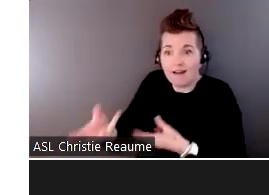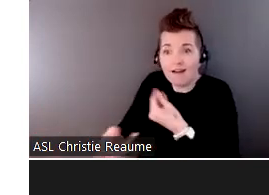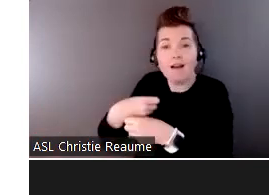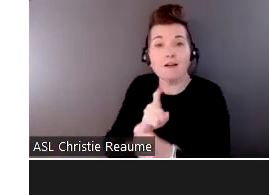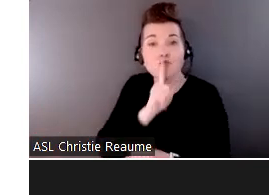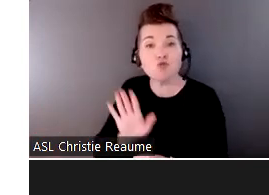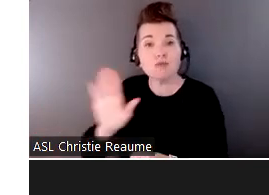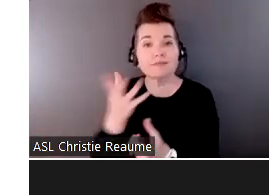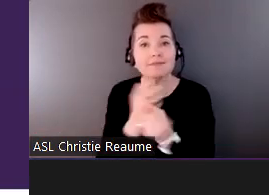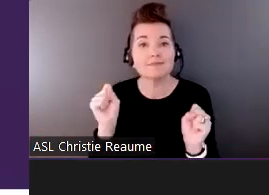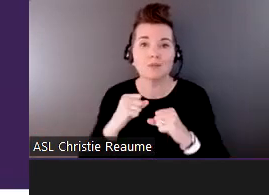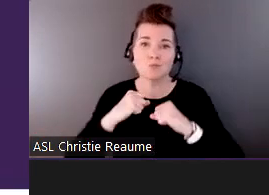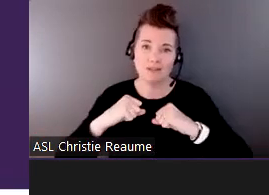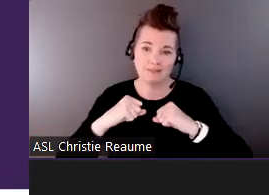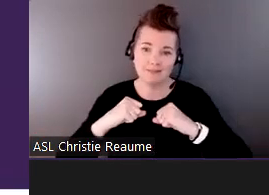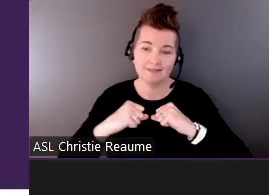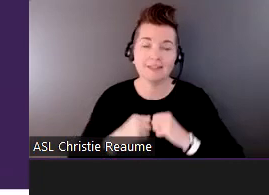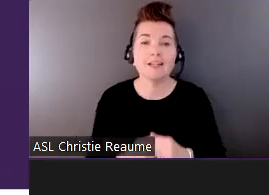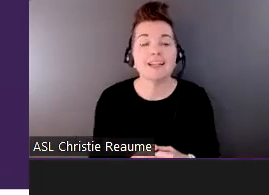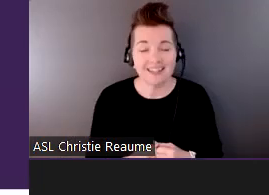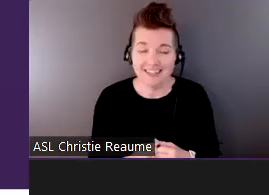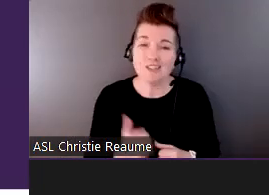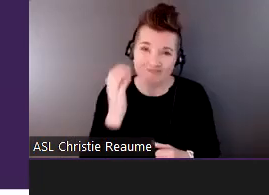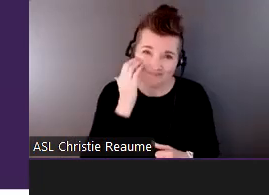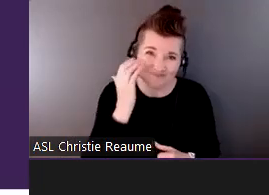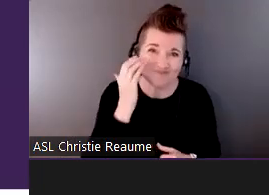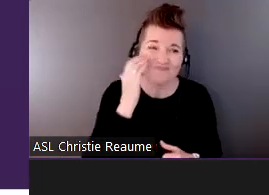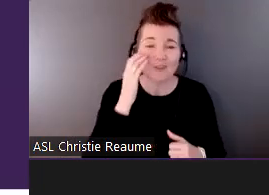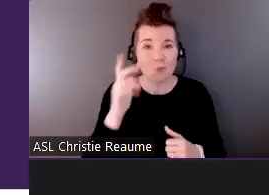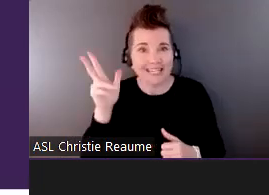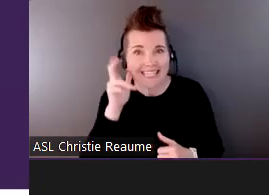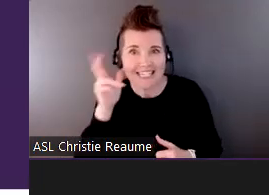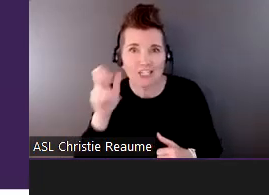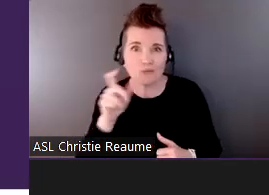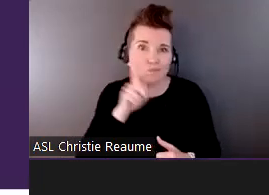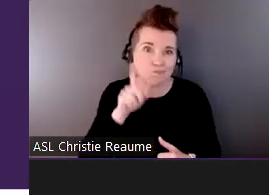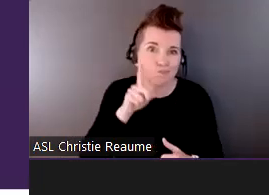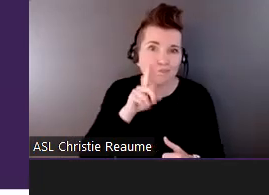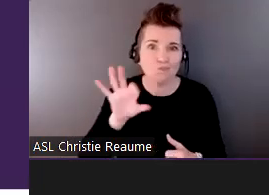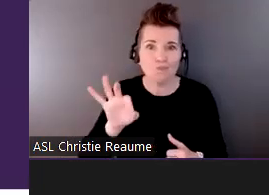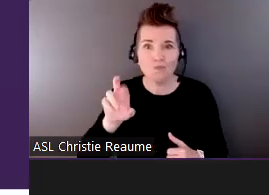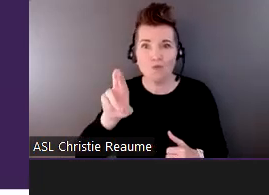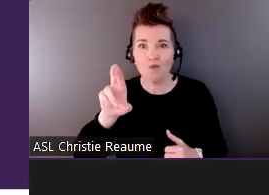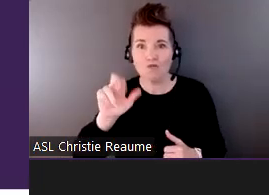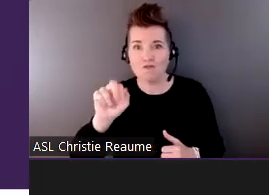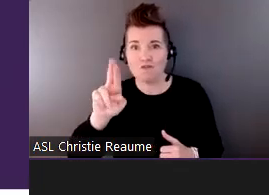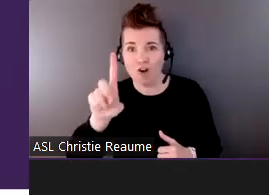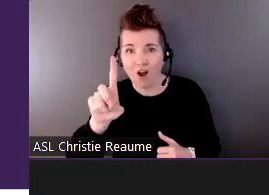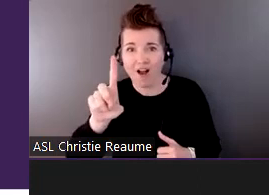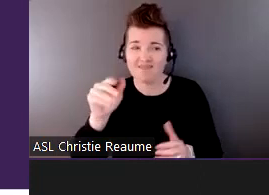protected because we do hear about so many frauds and scams that are happening unfortunately particularly to older adults